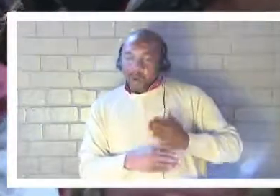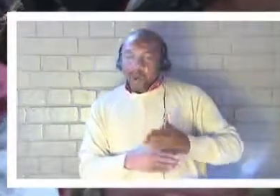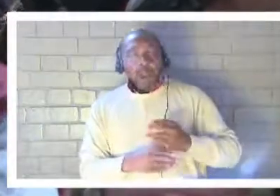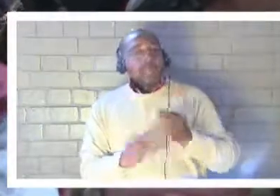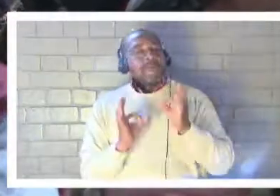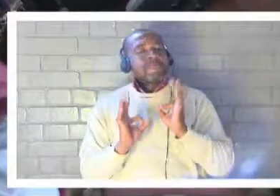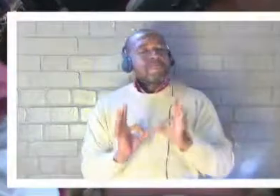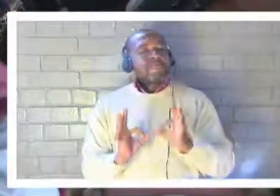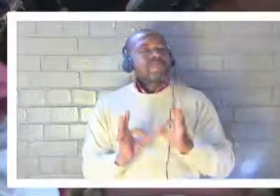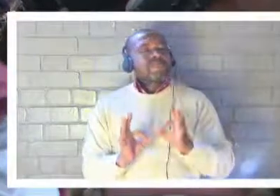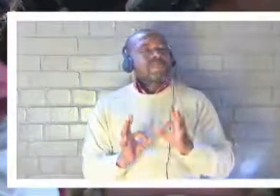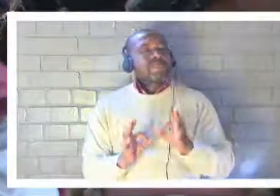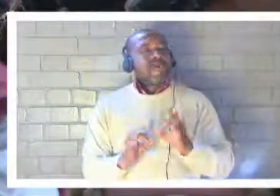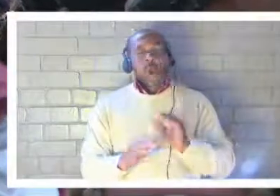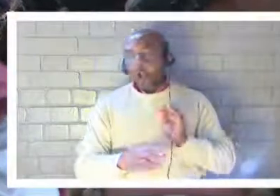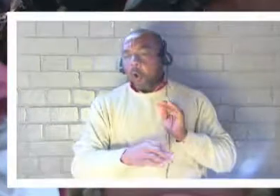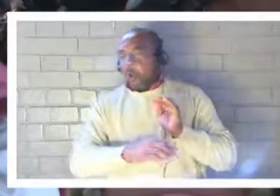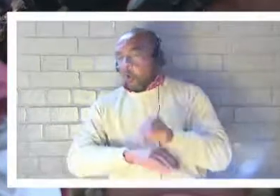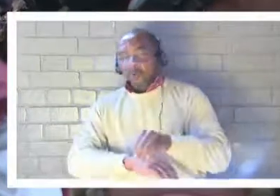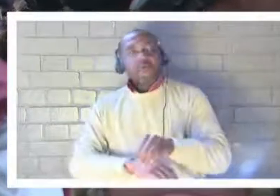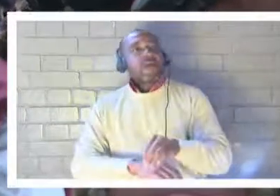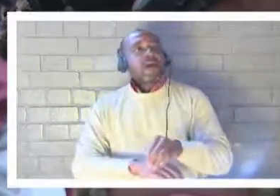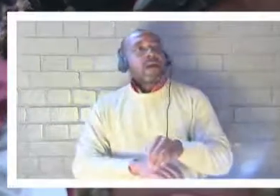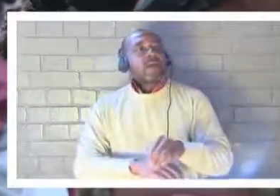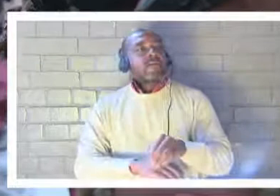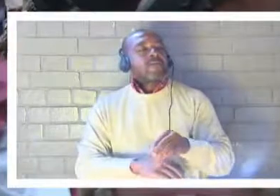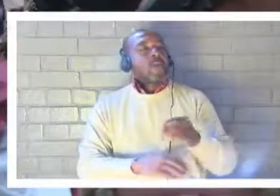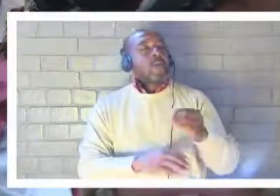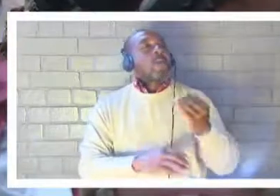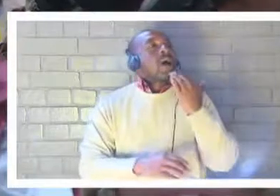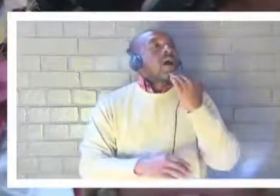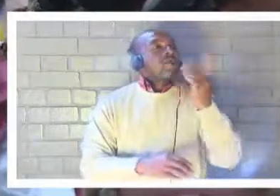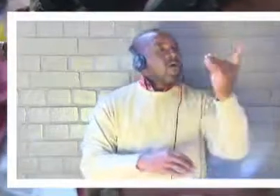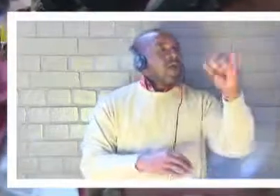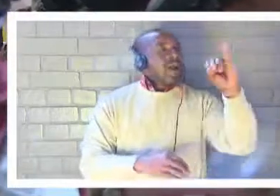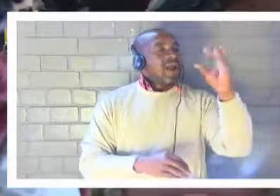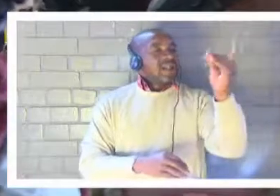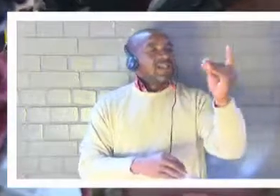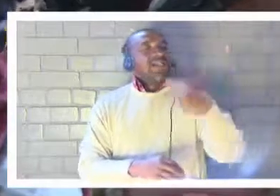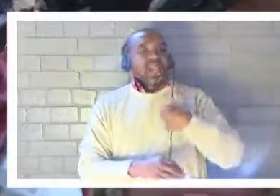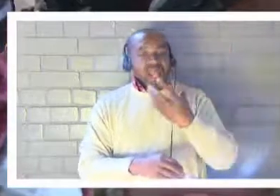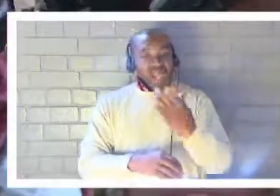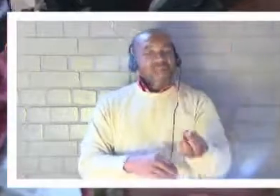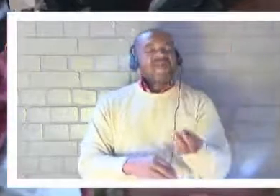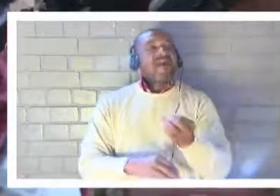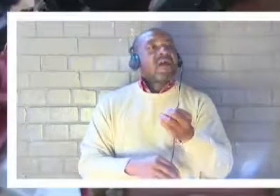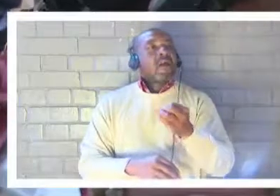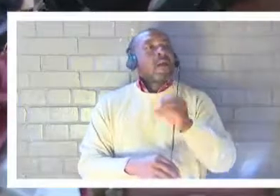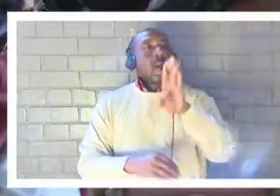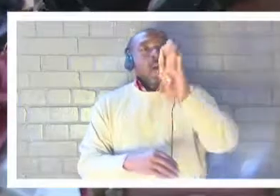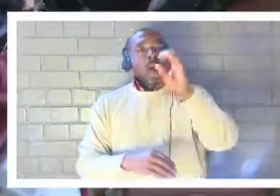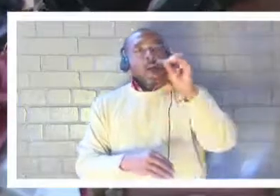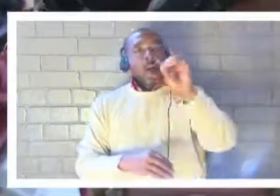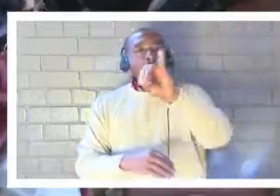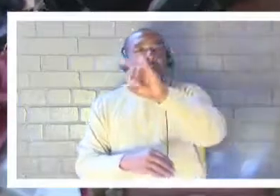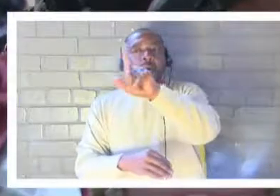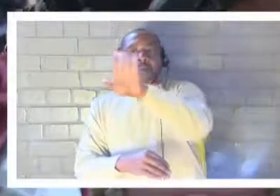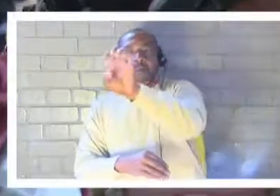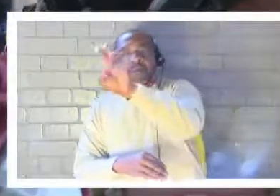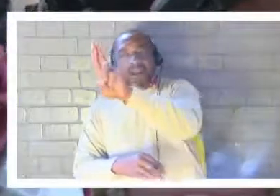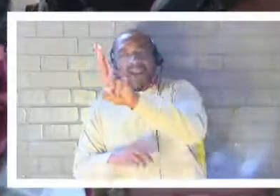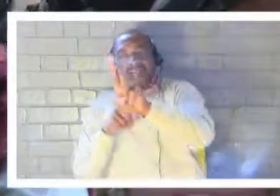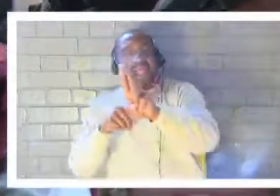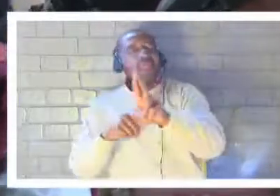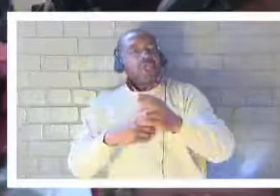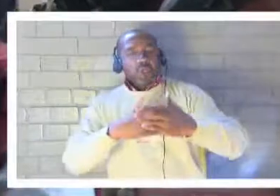I've been sitting with a boiler that's been shut down since last year, July. And last week they came and they shut